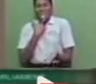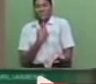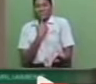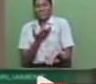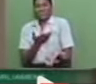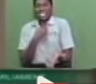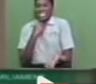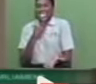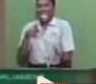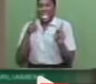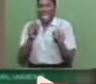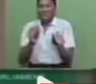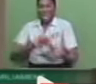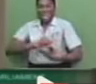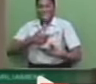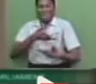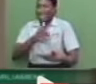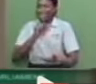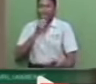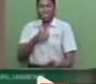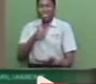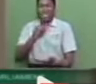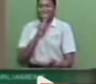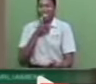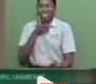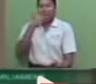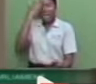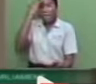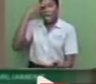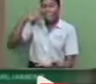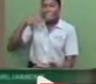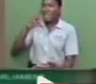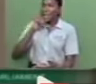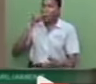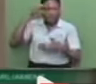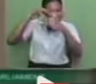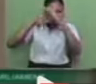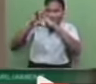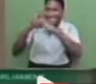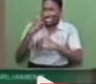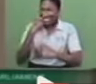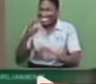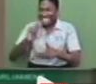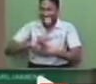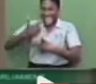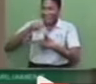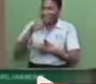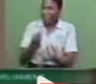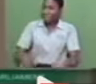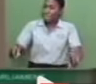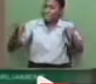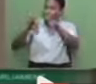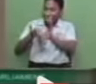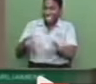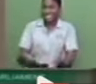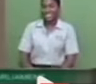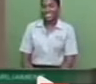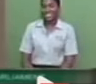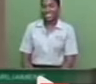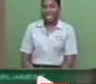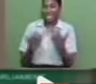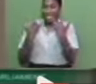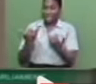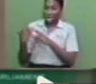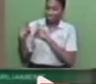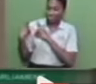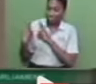it. They lacked the vision and the foresight to see the importance of such a very important move. 5 years